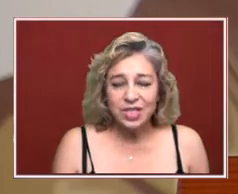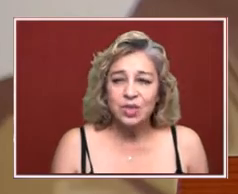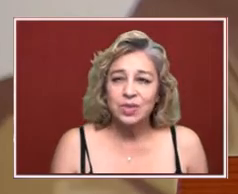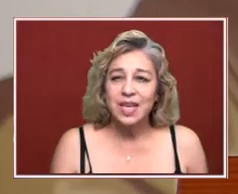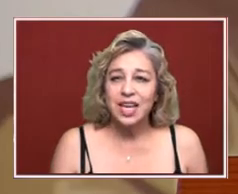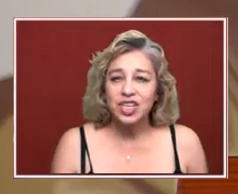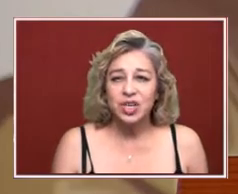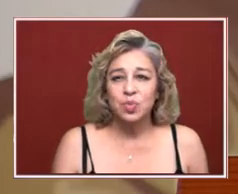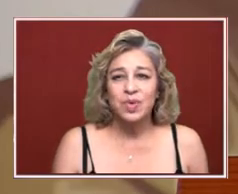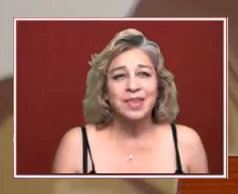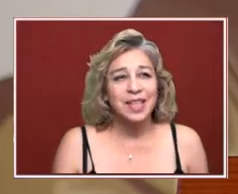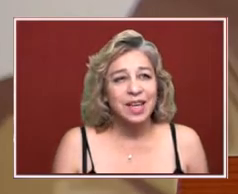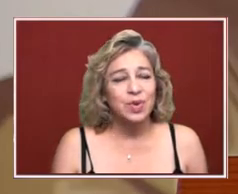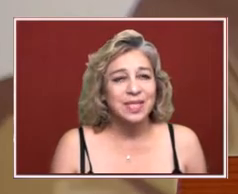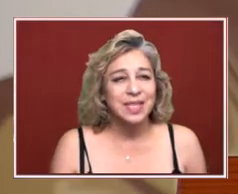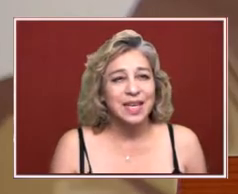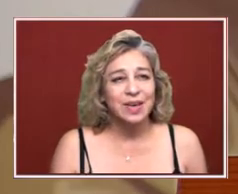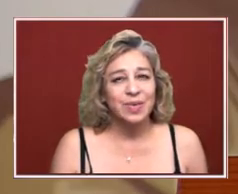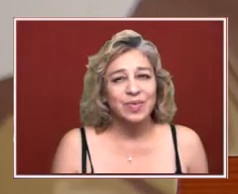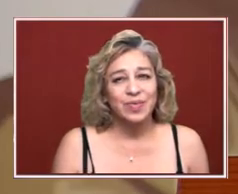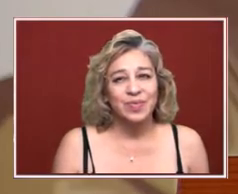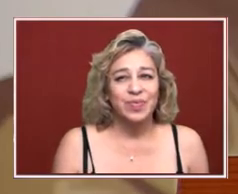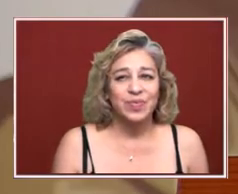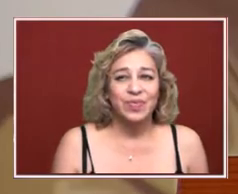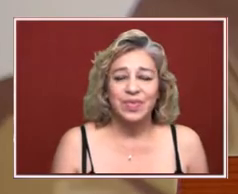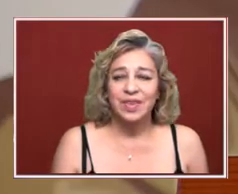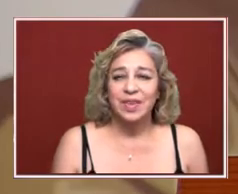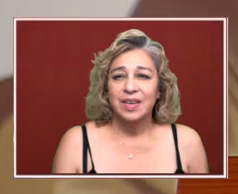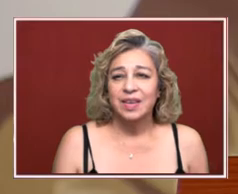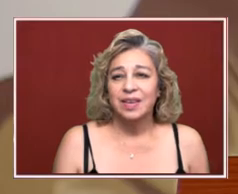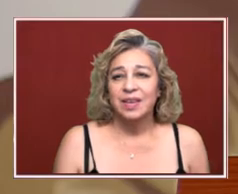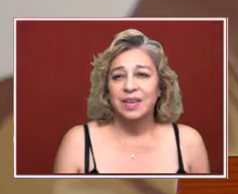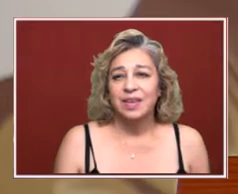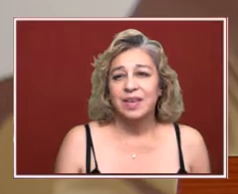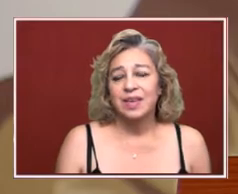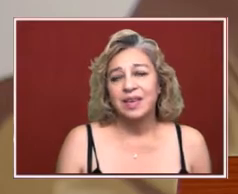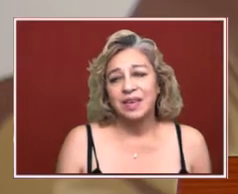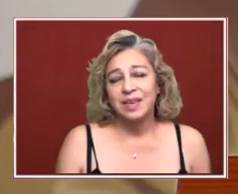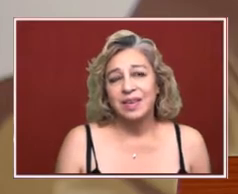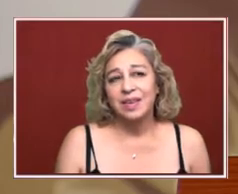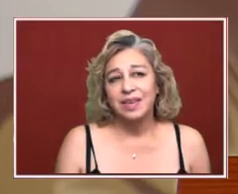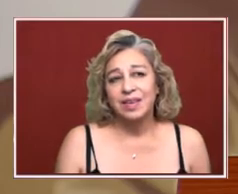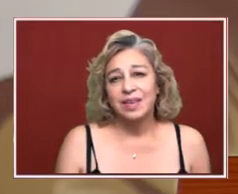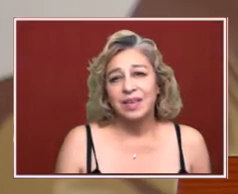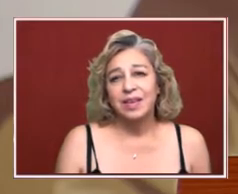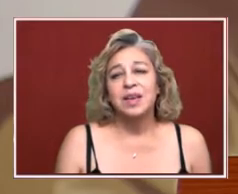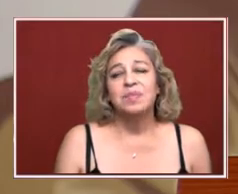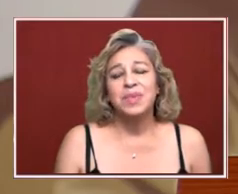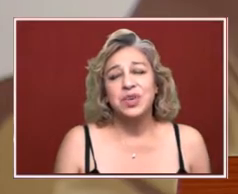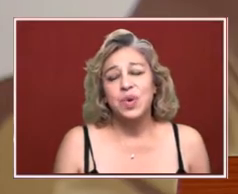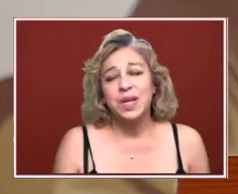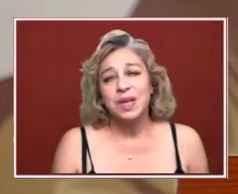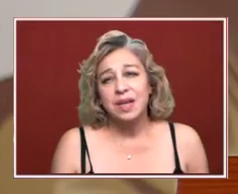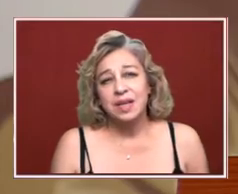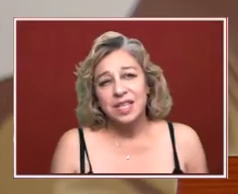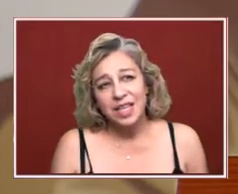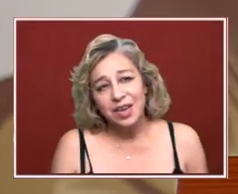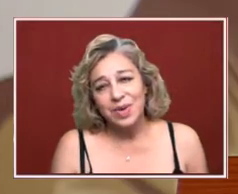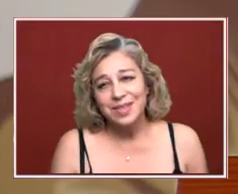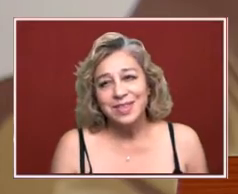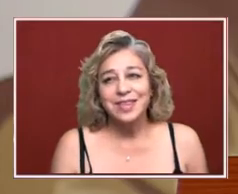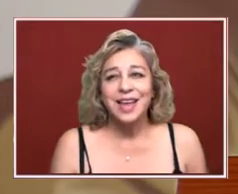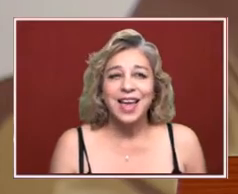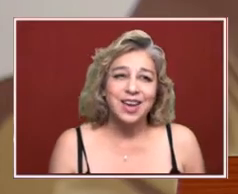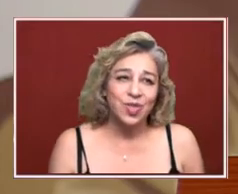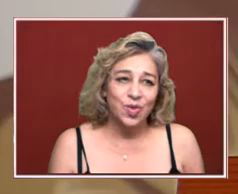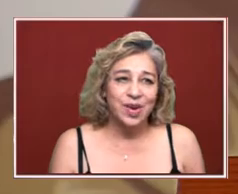or association with delinquency. Entre autoridades y delincuencia. Between